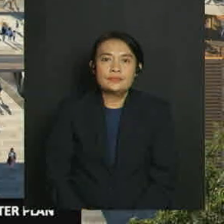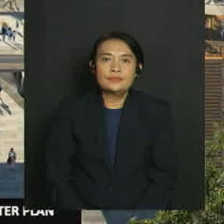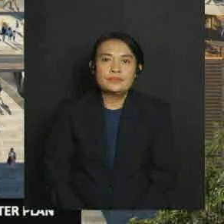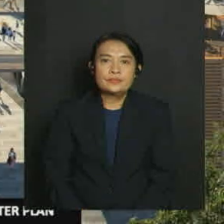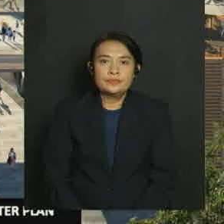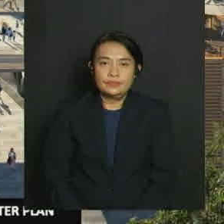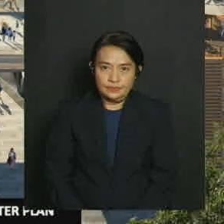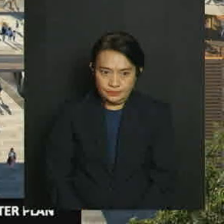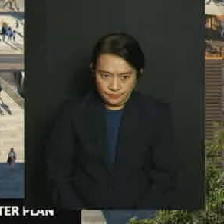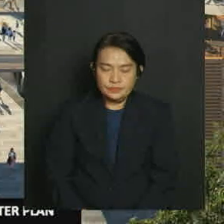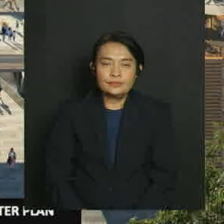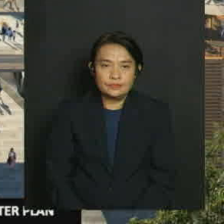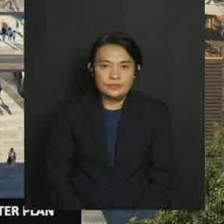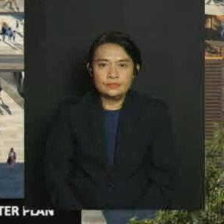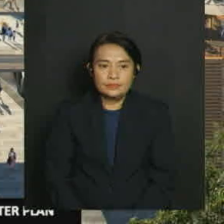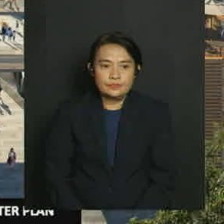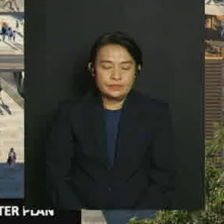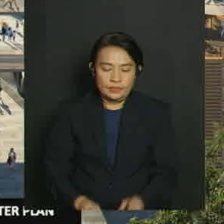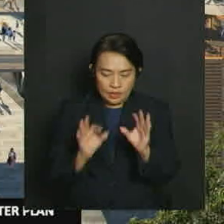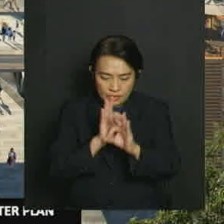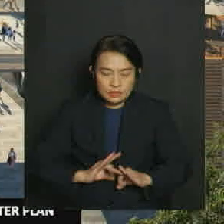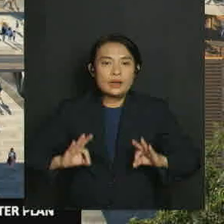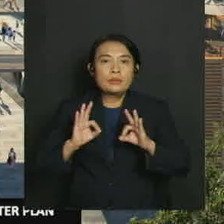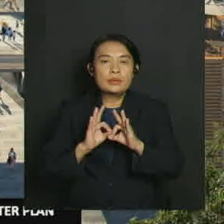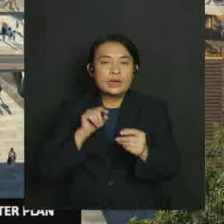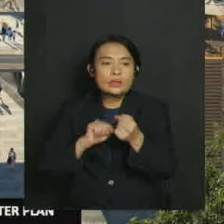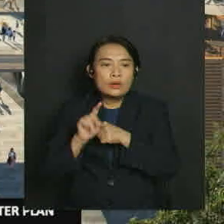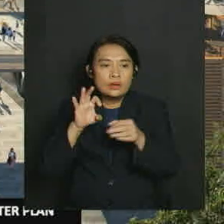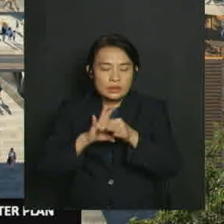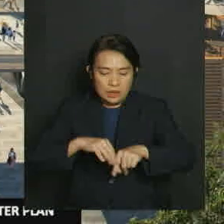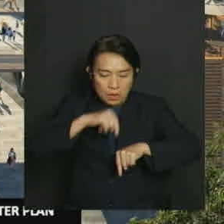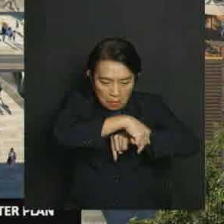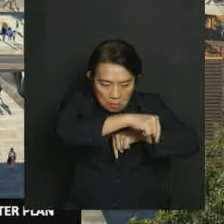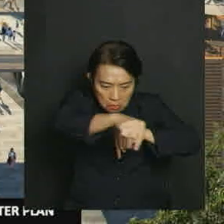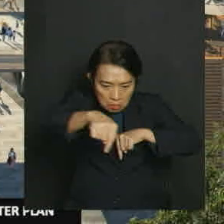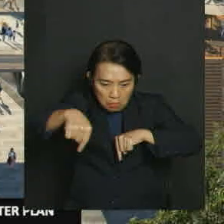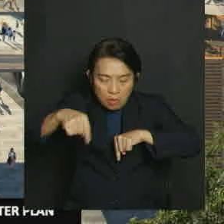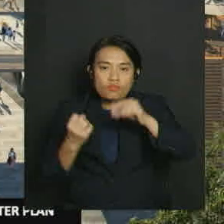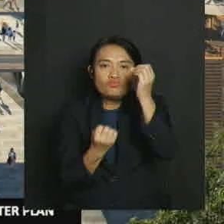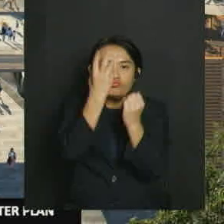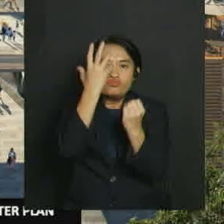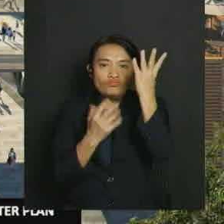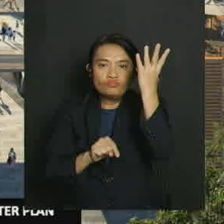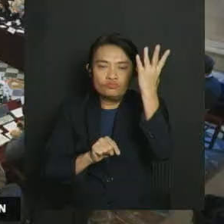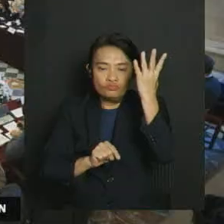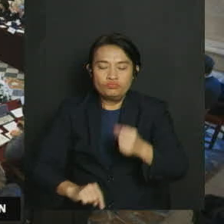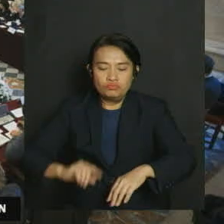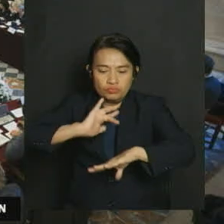really focusing on the public spaces between our buildings, because that's really what makes a city.